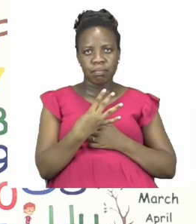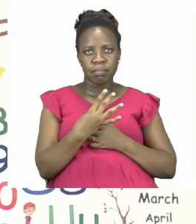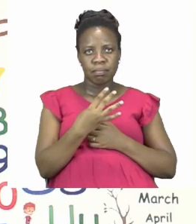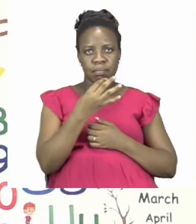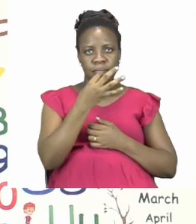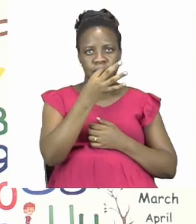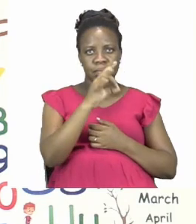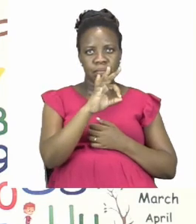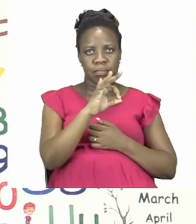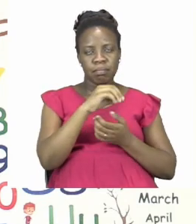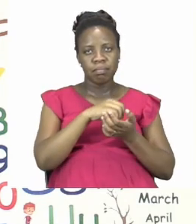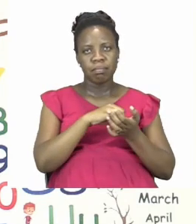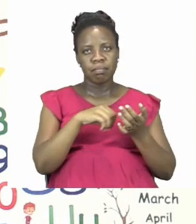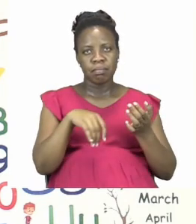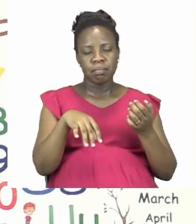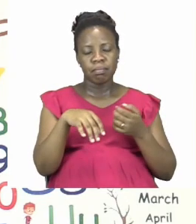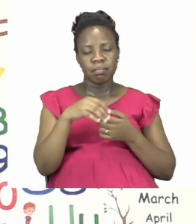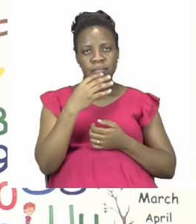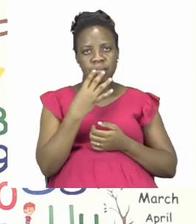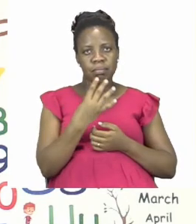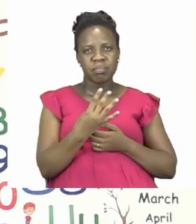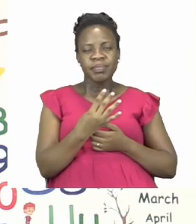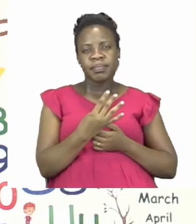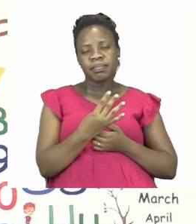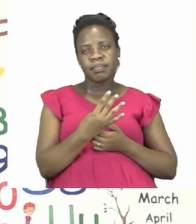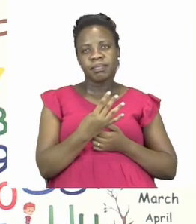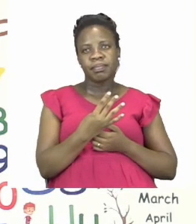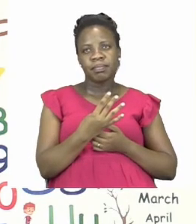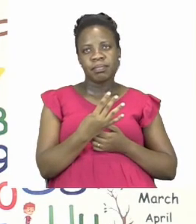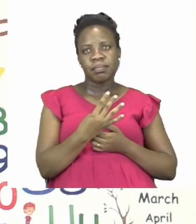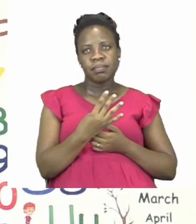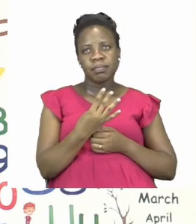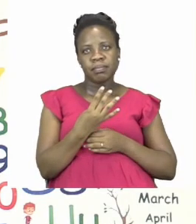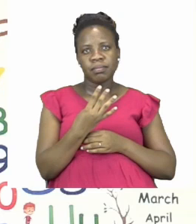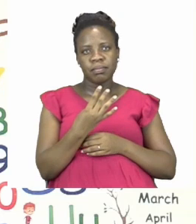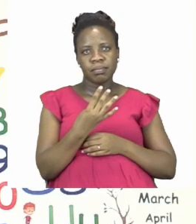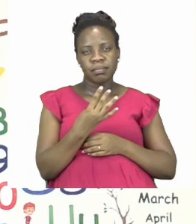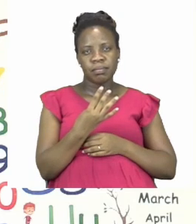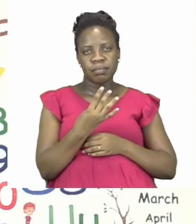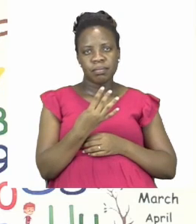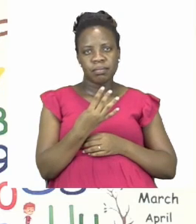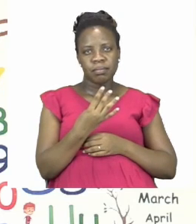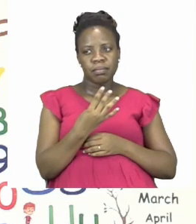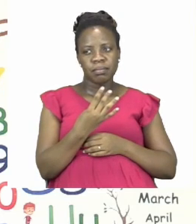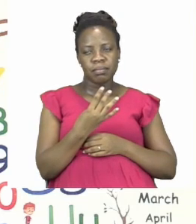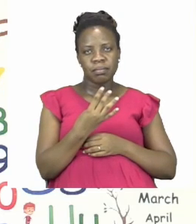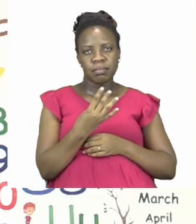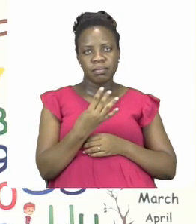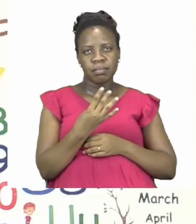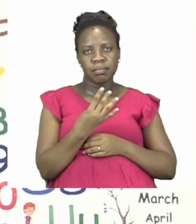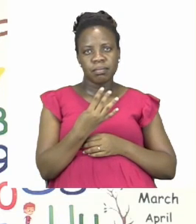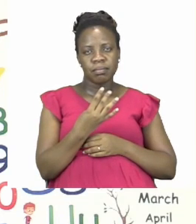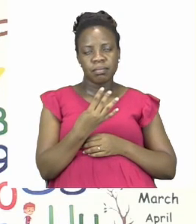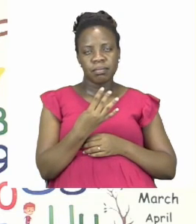remember, because we borrowed 1 to the previous place value. So we